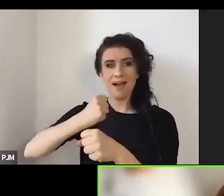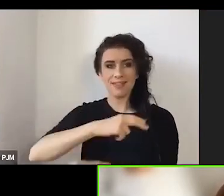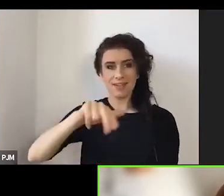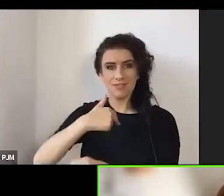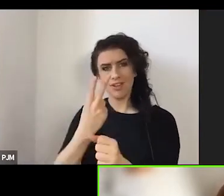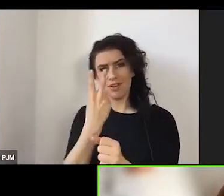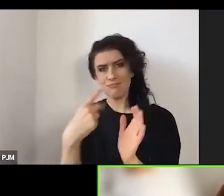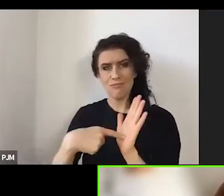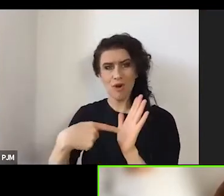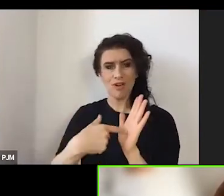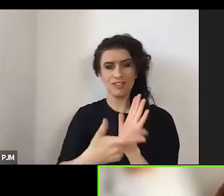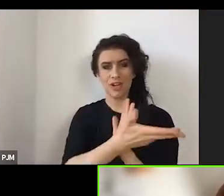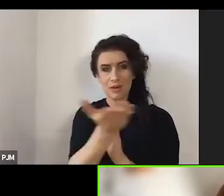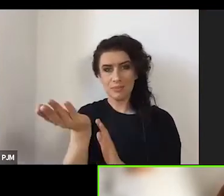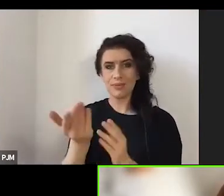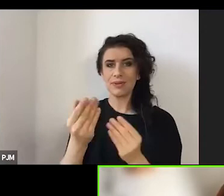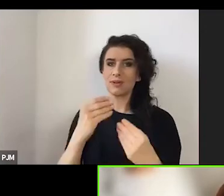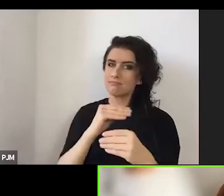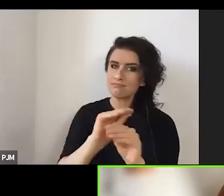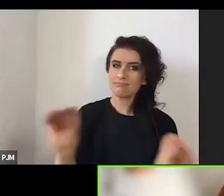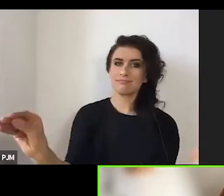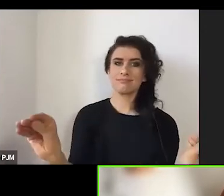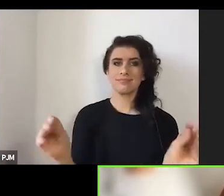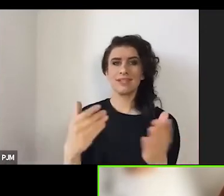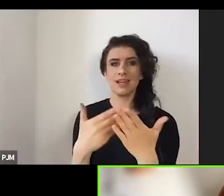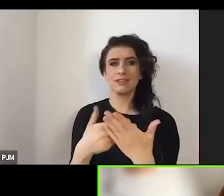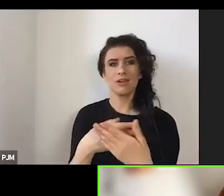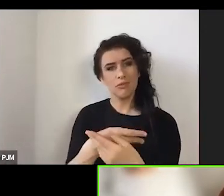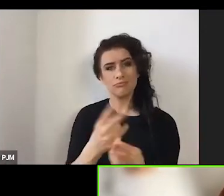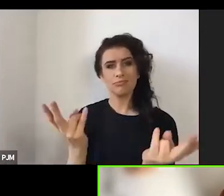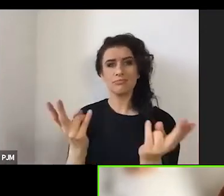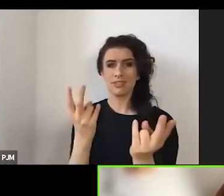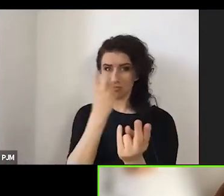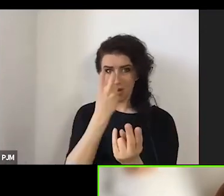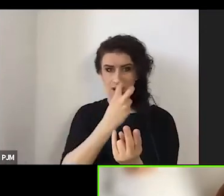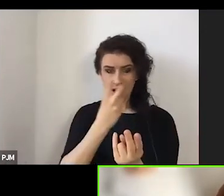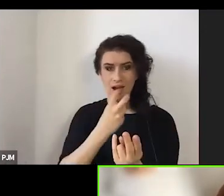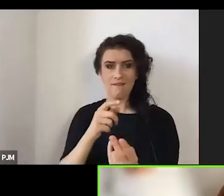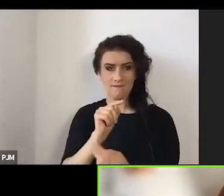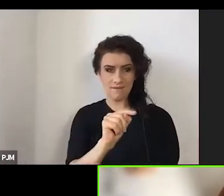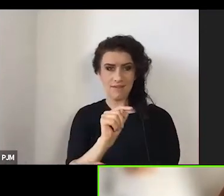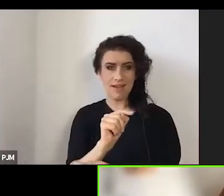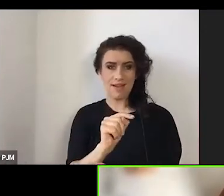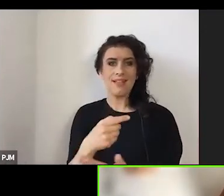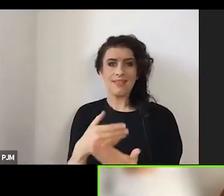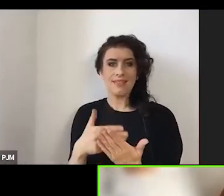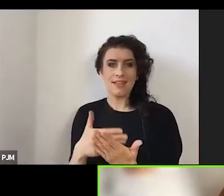be really simultaneous because of what you just said. We have to tell the